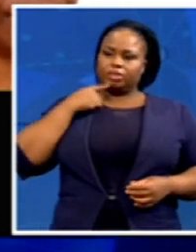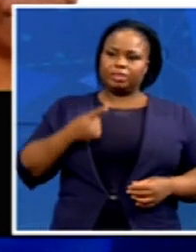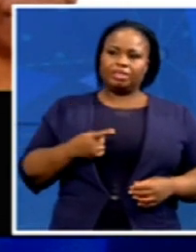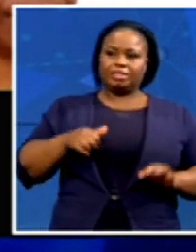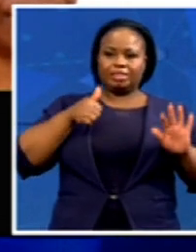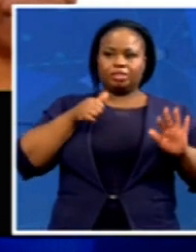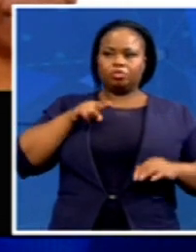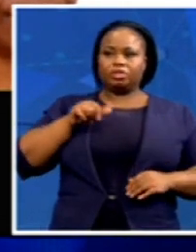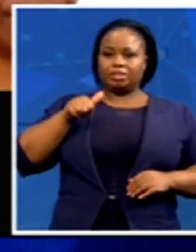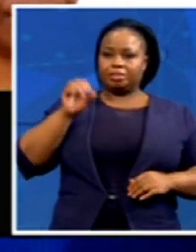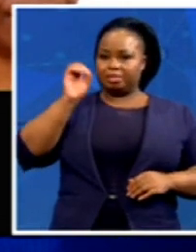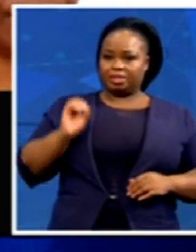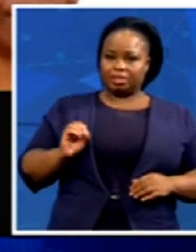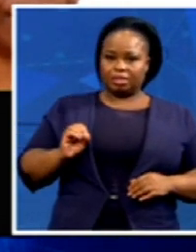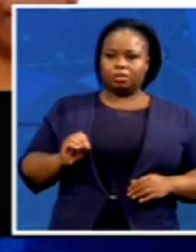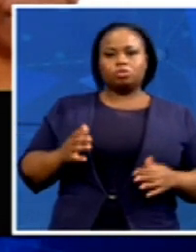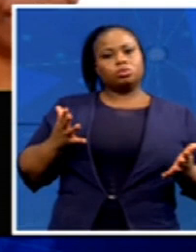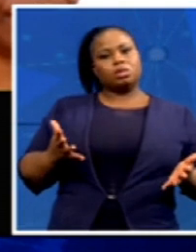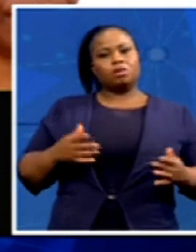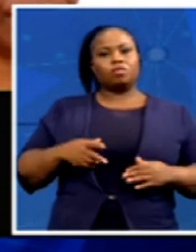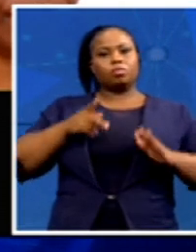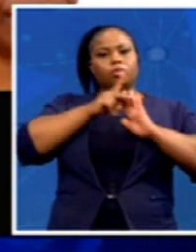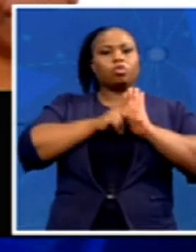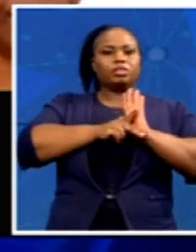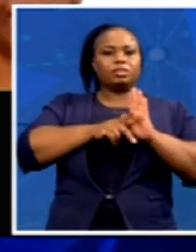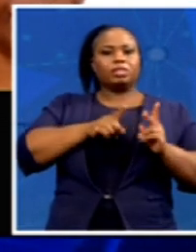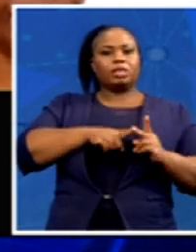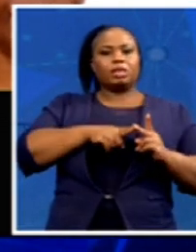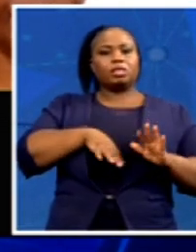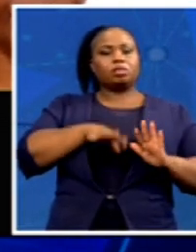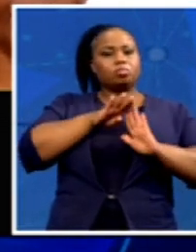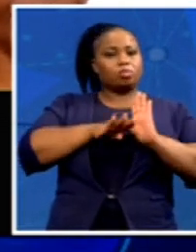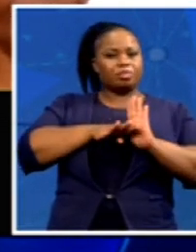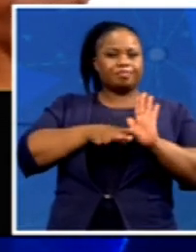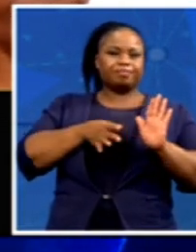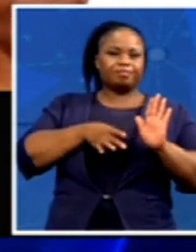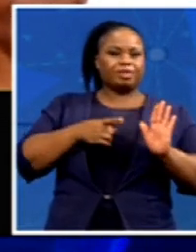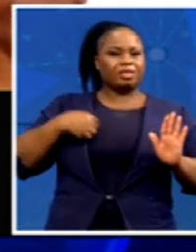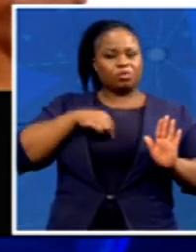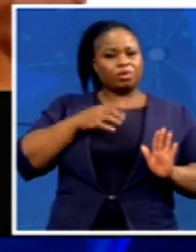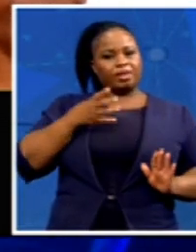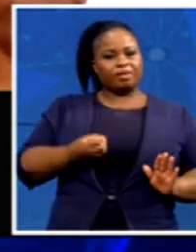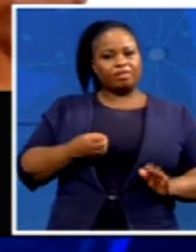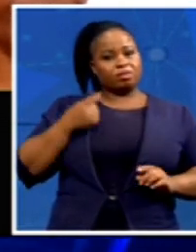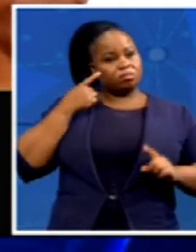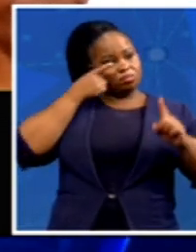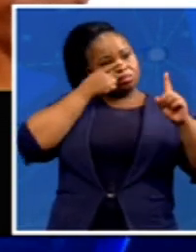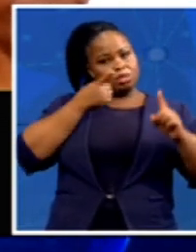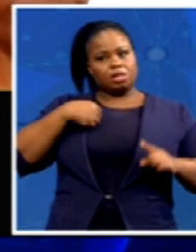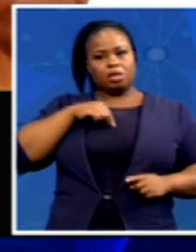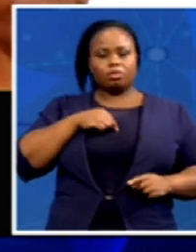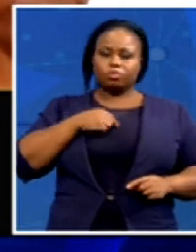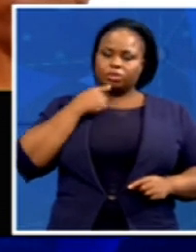a policy and programmatic standpoint, our goal should be to lift the continent from 6%